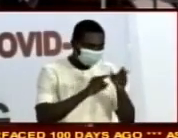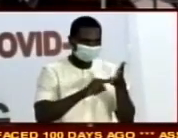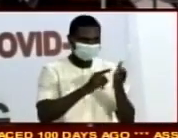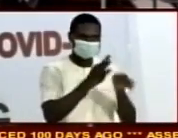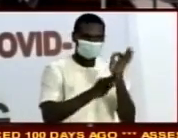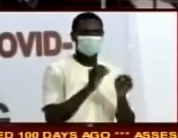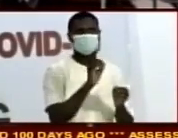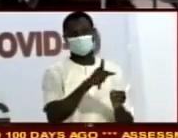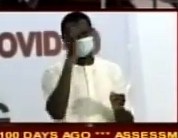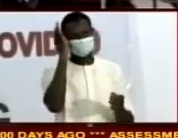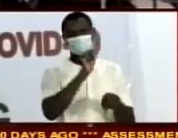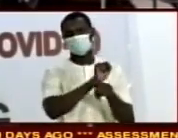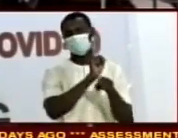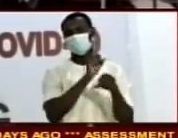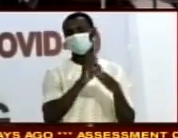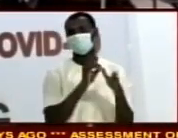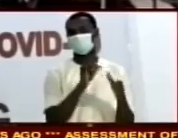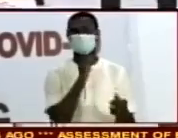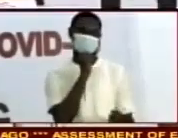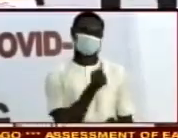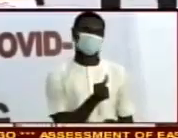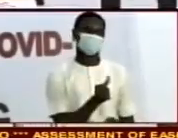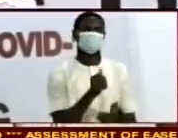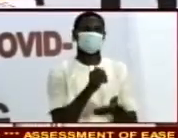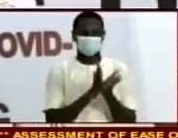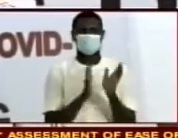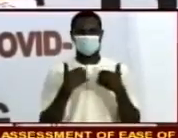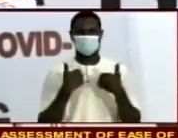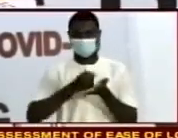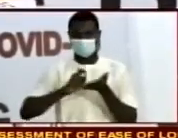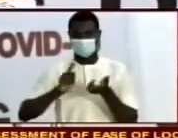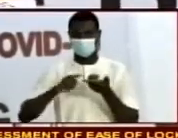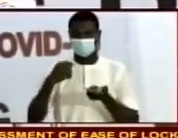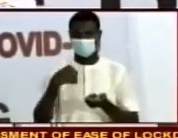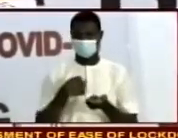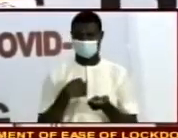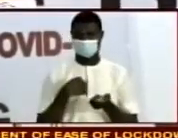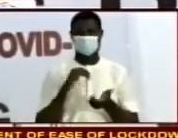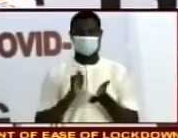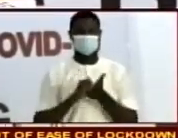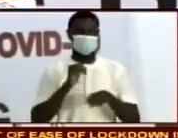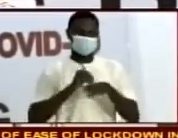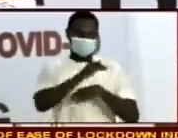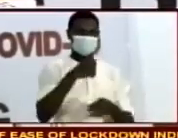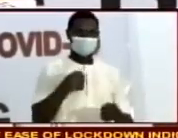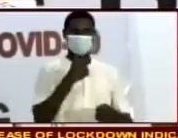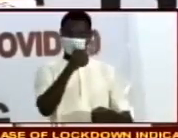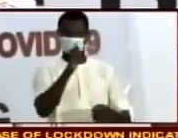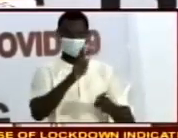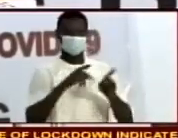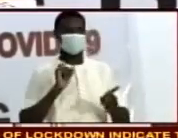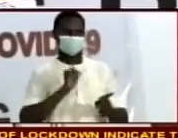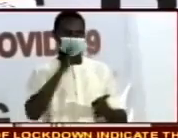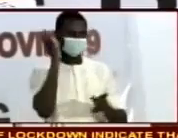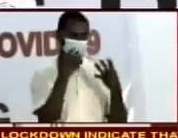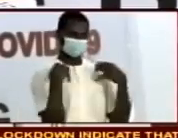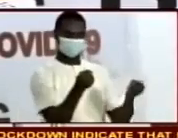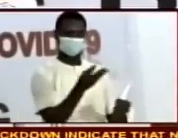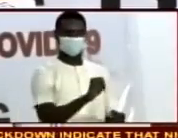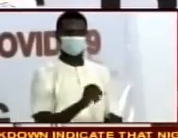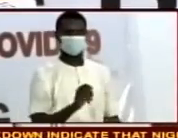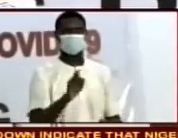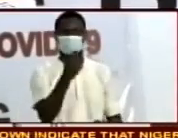who have written to me that they have the medicine have asked me to give them 10 patients so that they can cure them. Give me 10